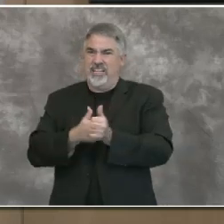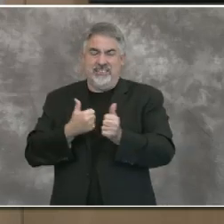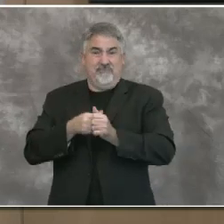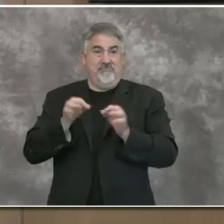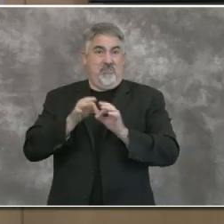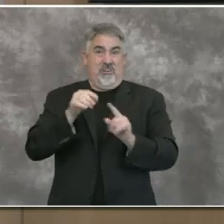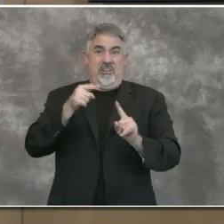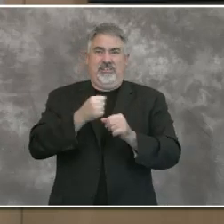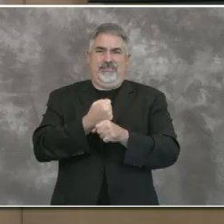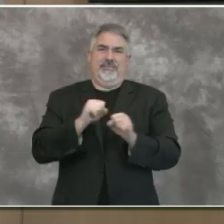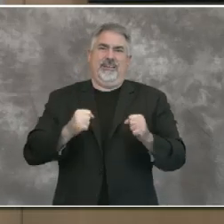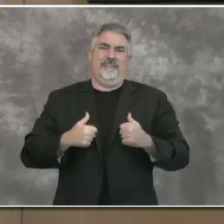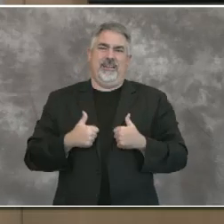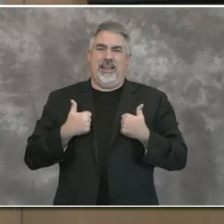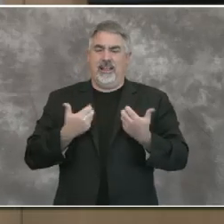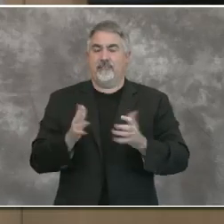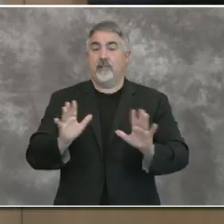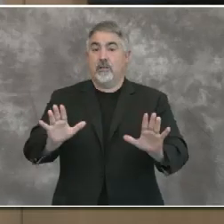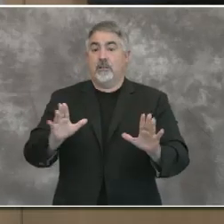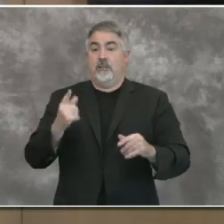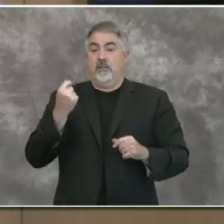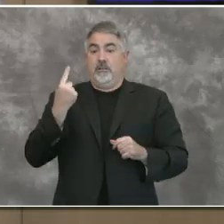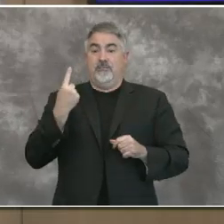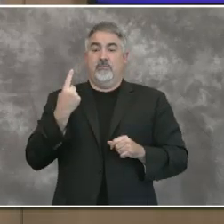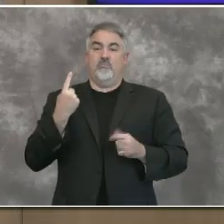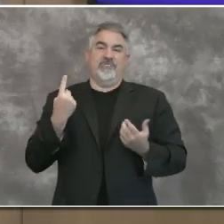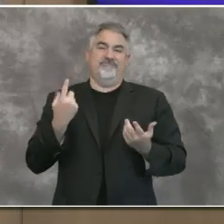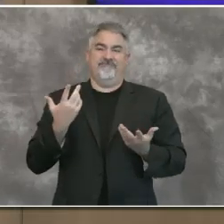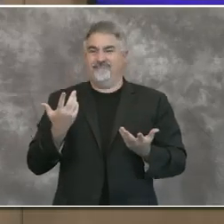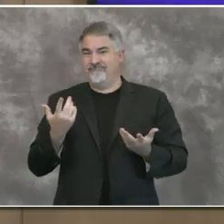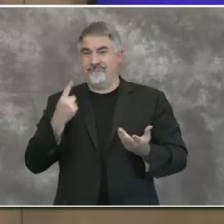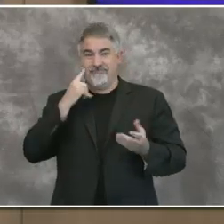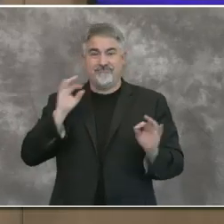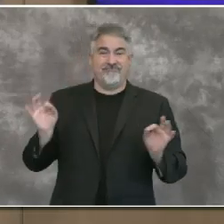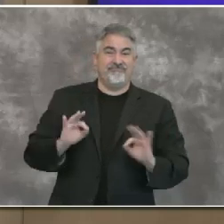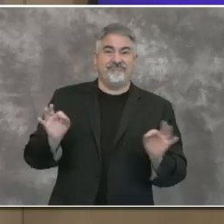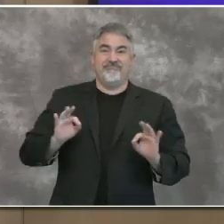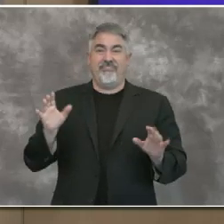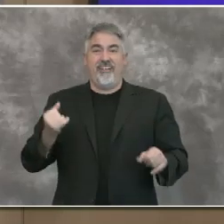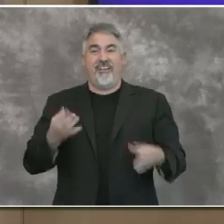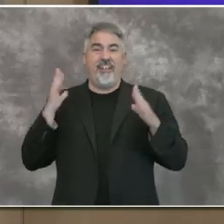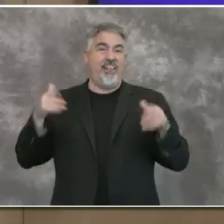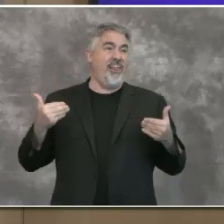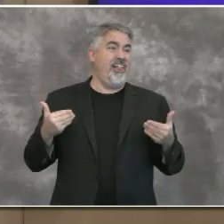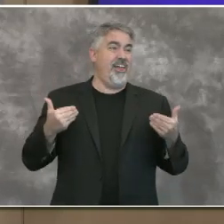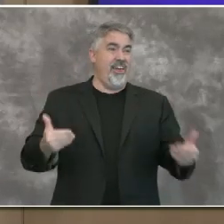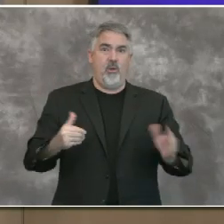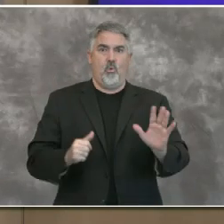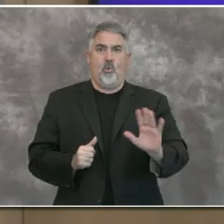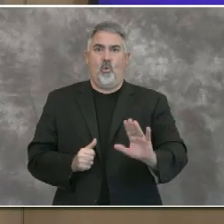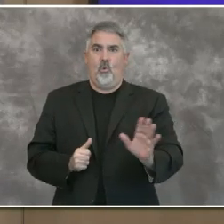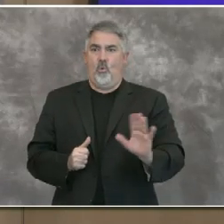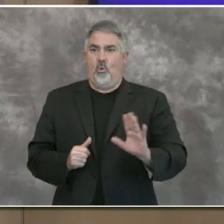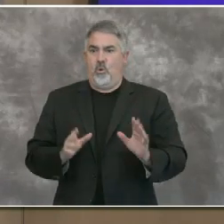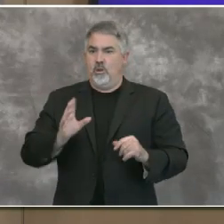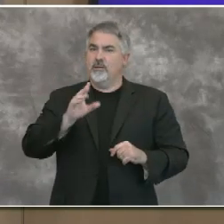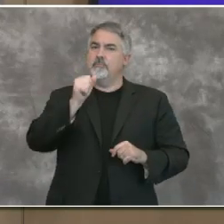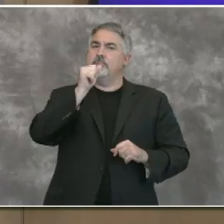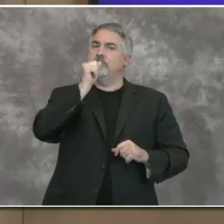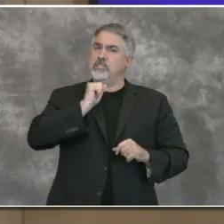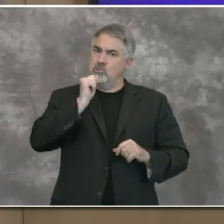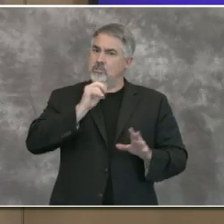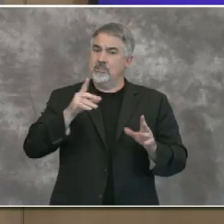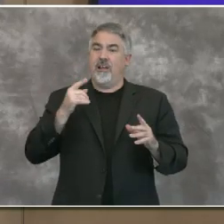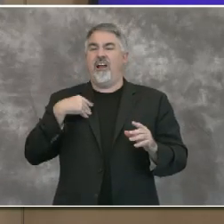throw away all of that progress and to waste all of that sacrifice because we got impatient, because we got